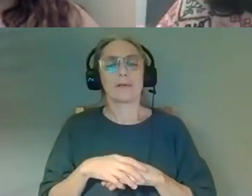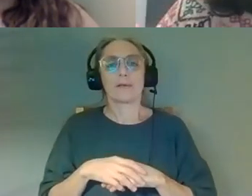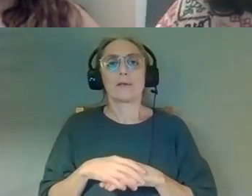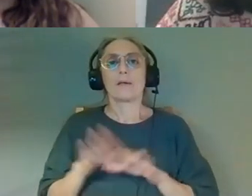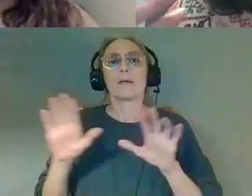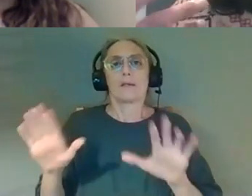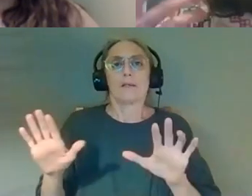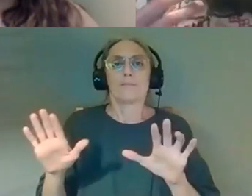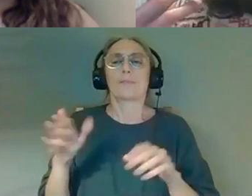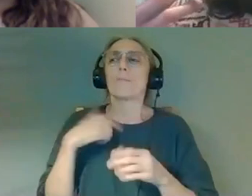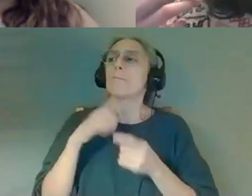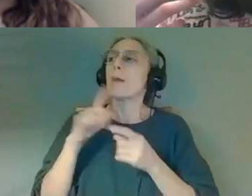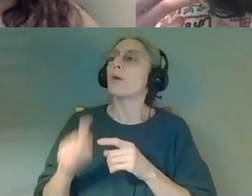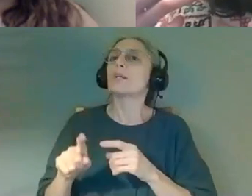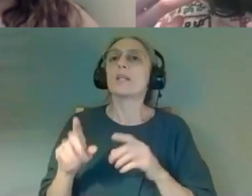to advocate?